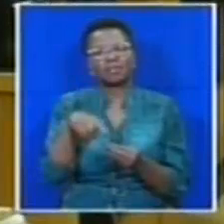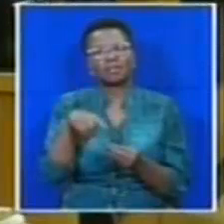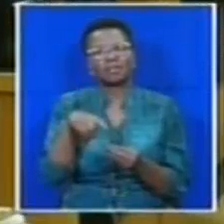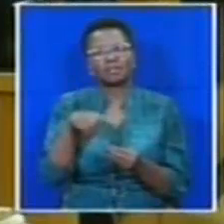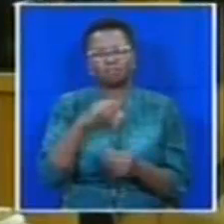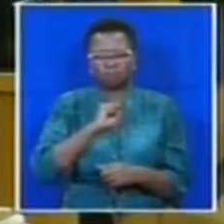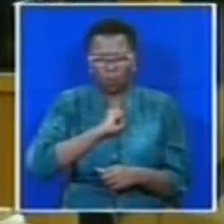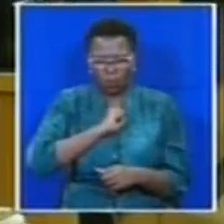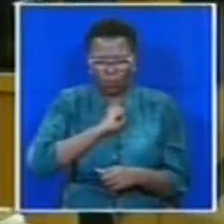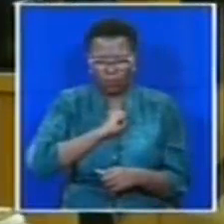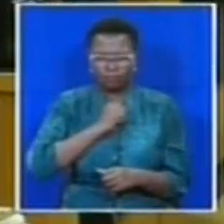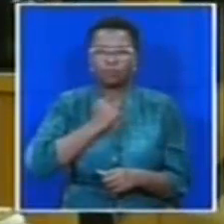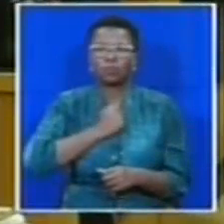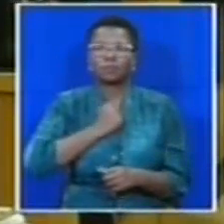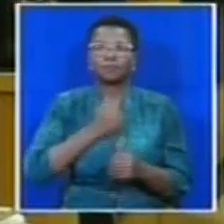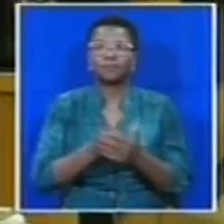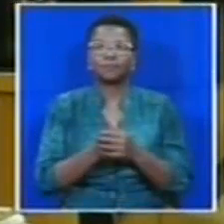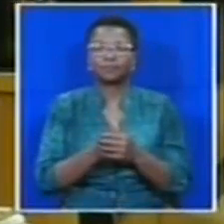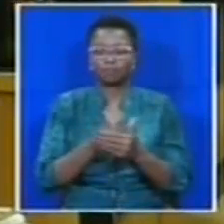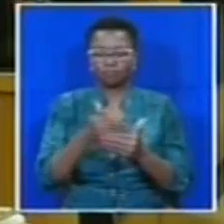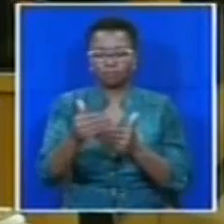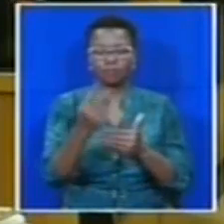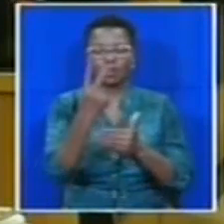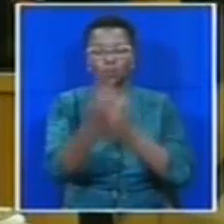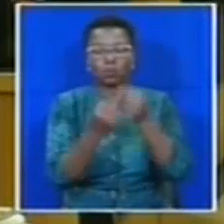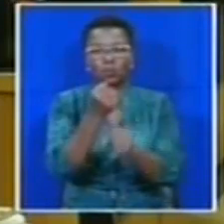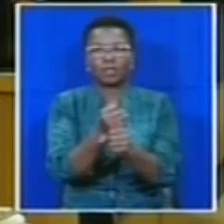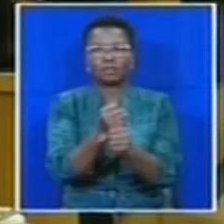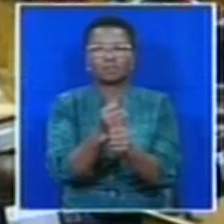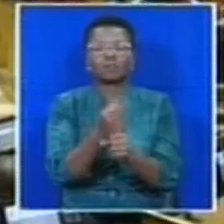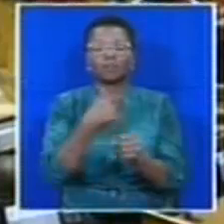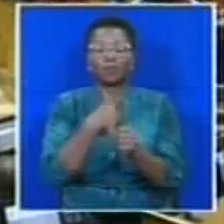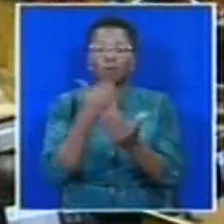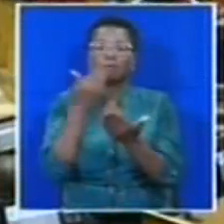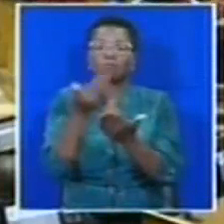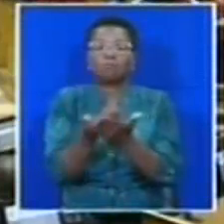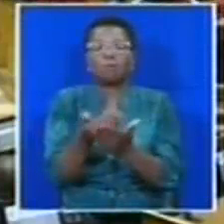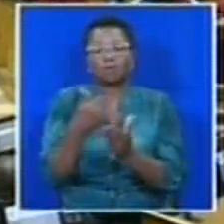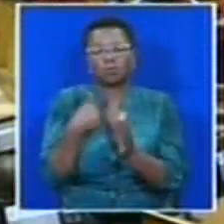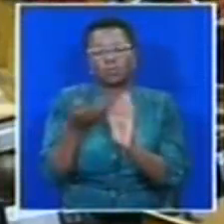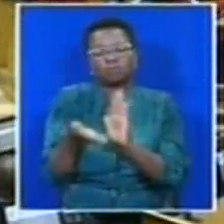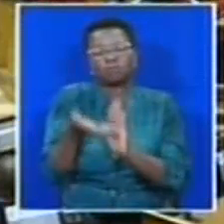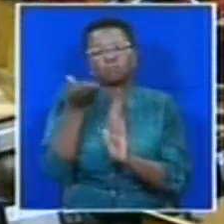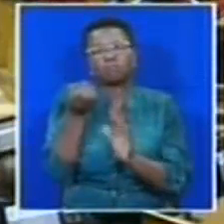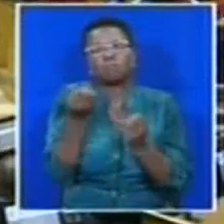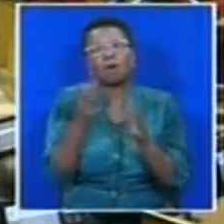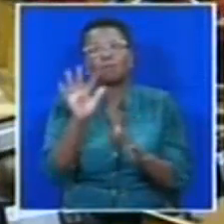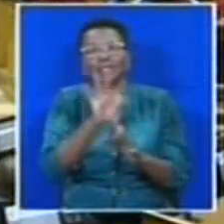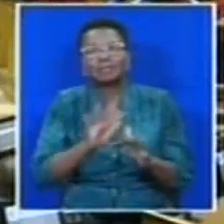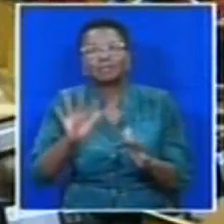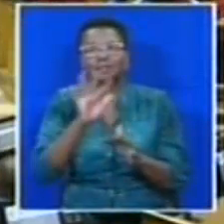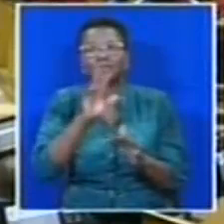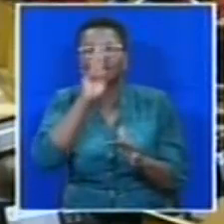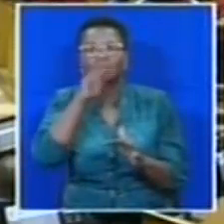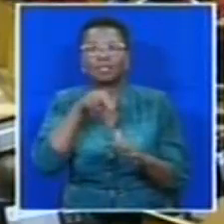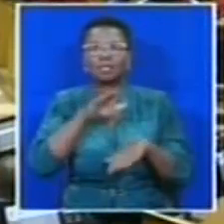Excuse me. Over the next 2 years, we propose to raise, you better sit up a little bit,